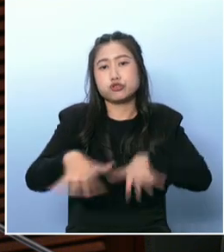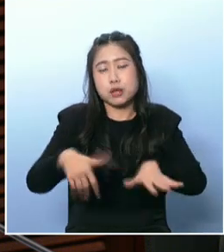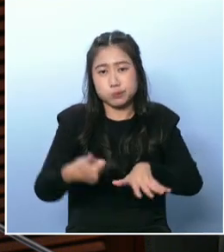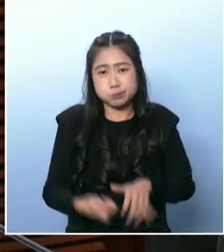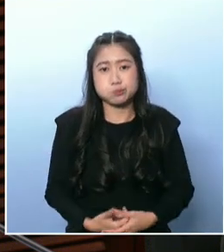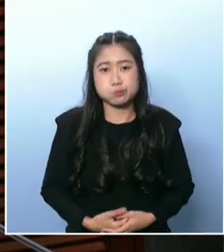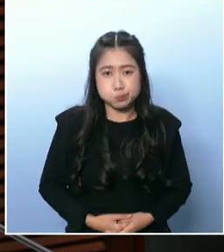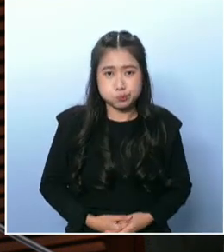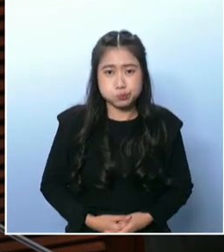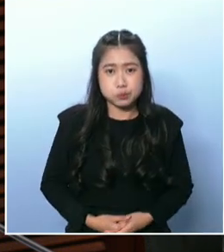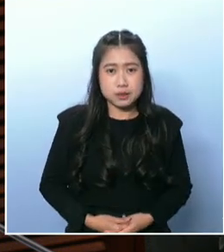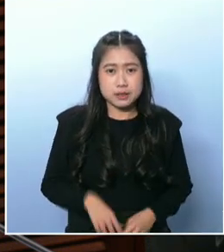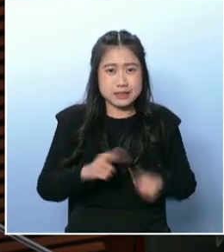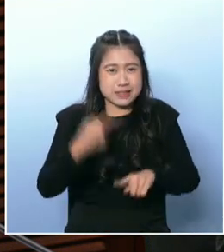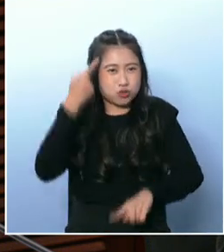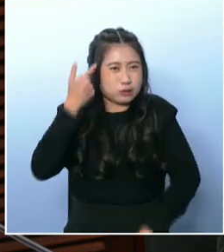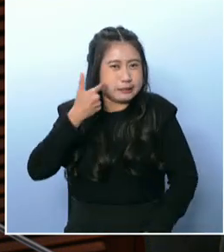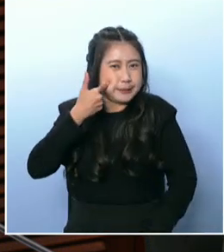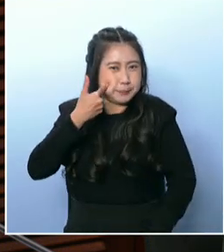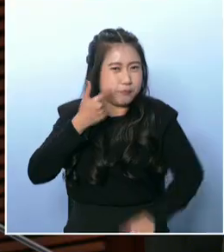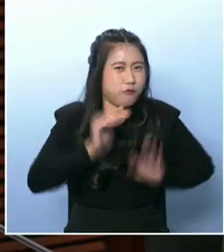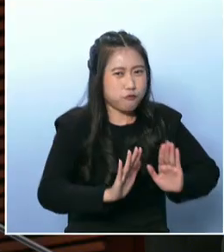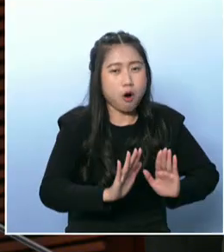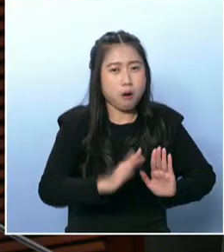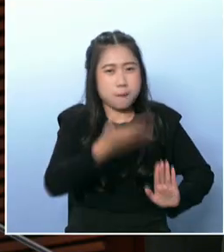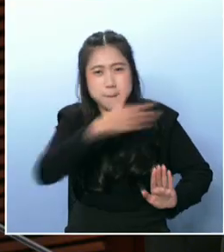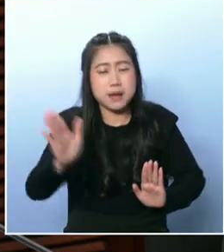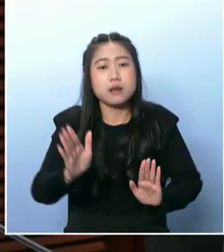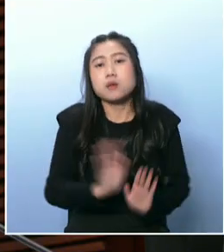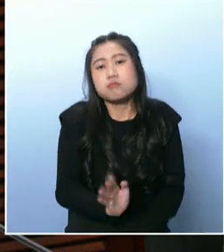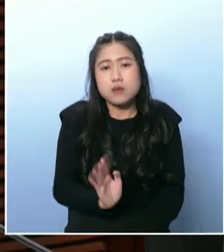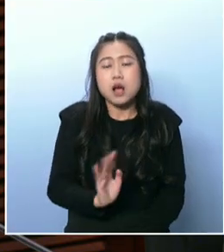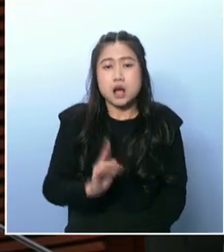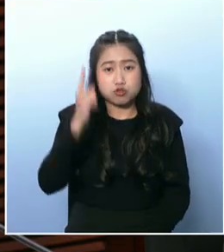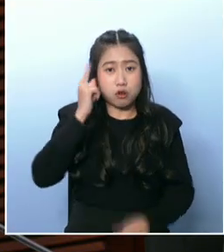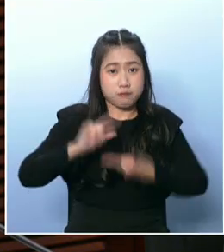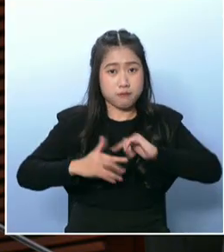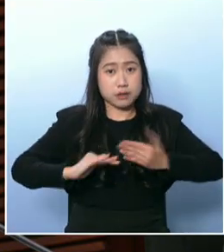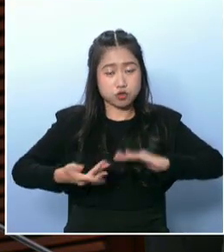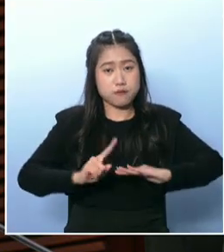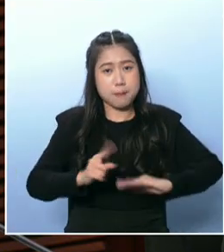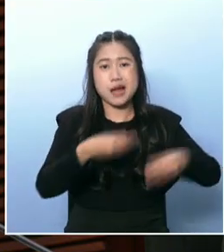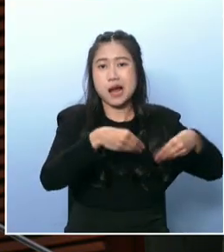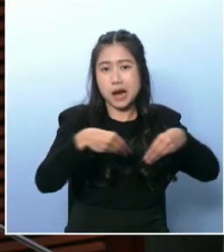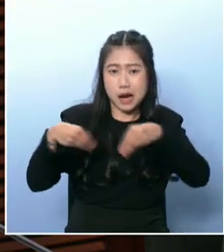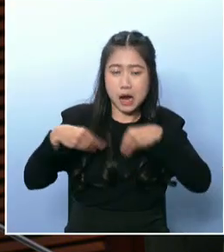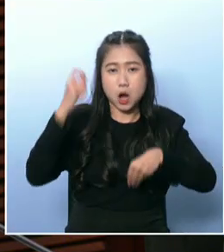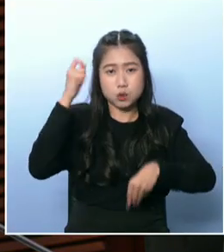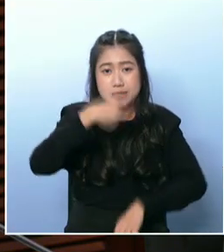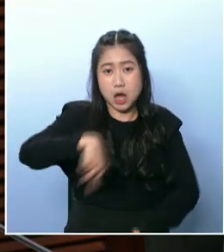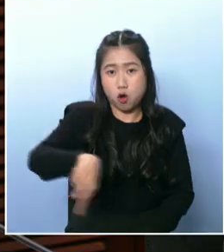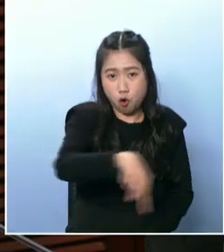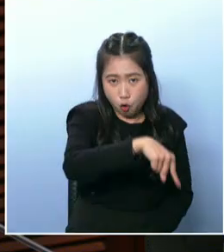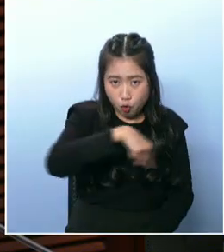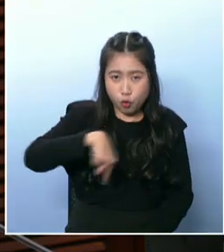use of technology to take care of the service users. I think the important point is to